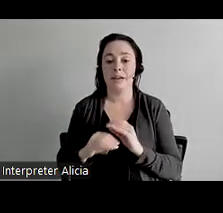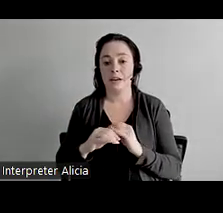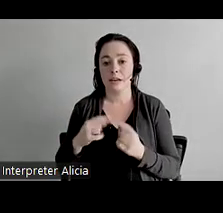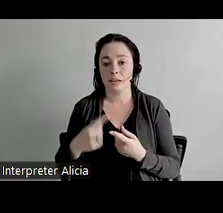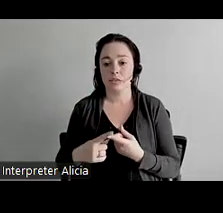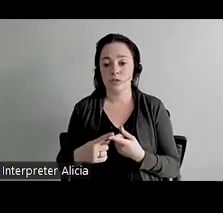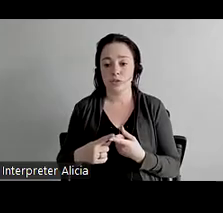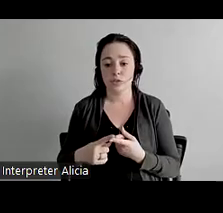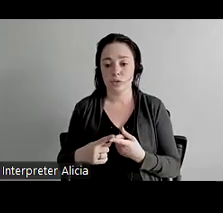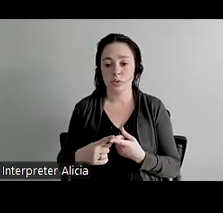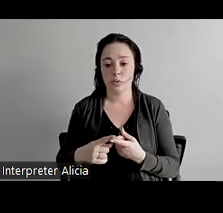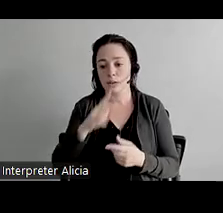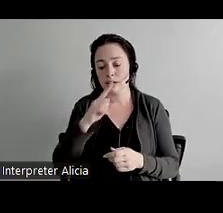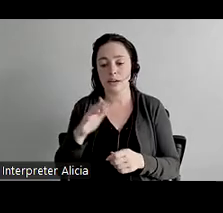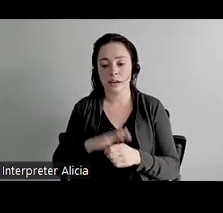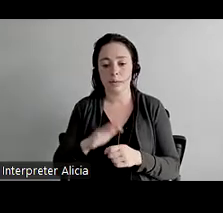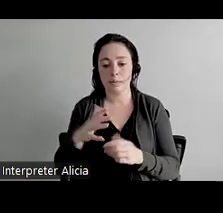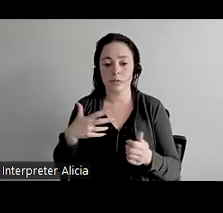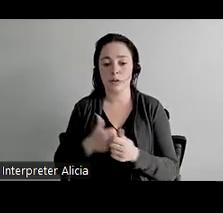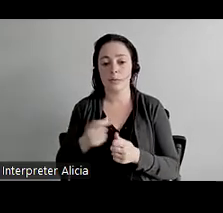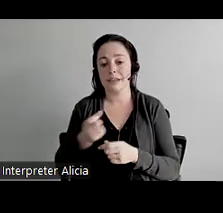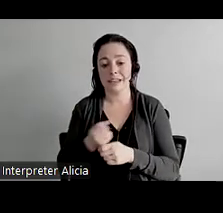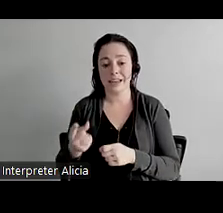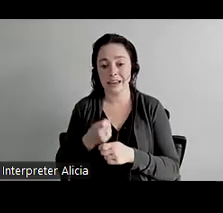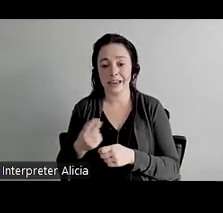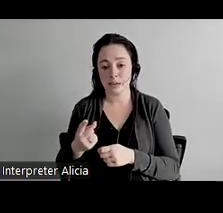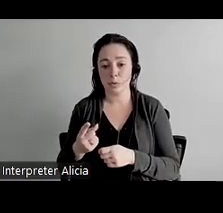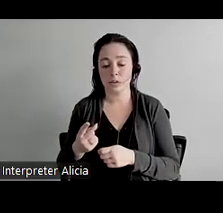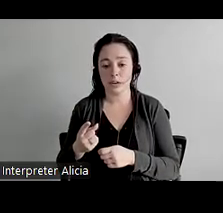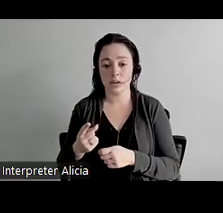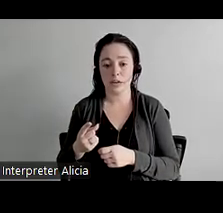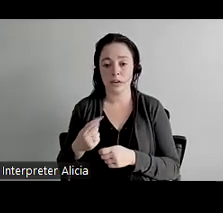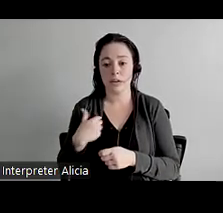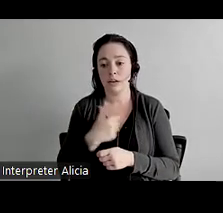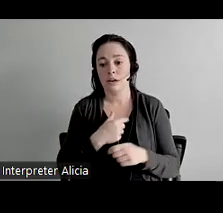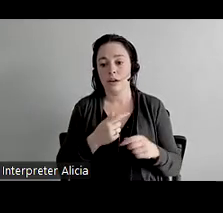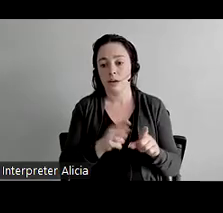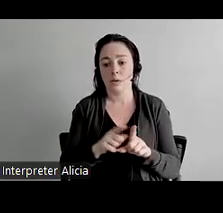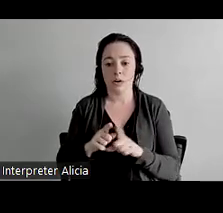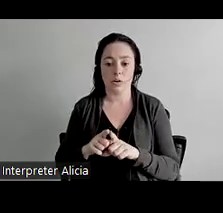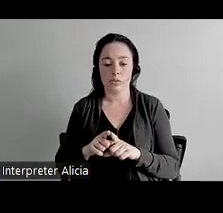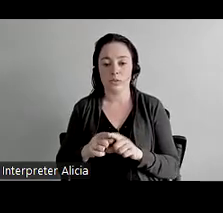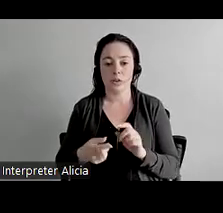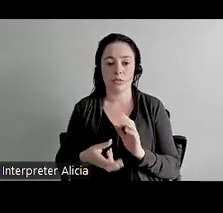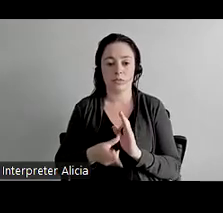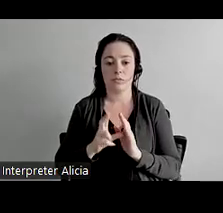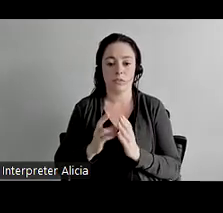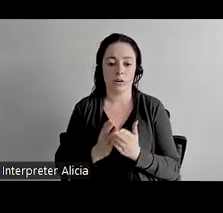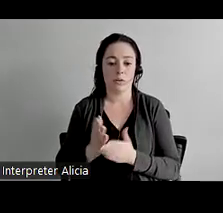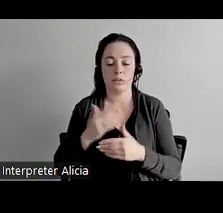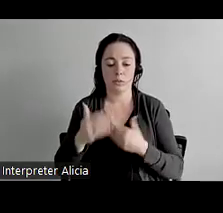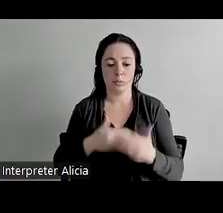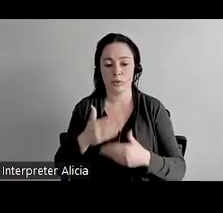to our commitment to update that annually, we are also going through the process as part of the Arts and